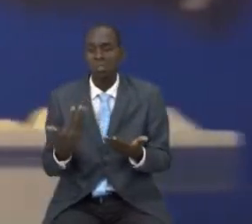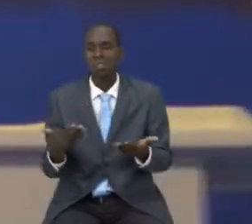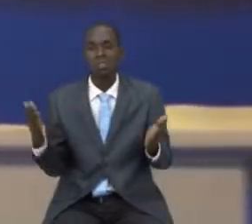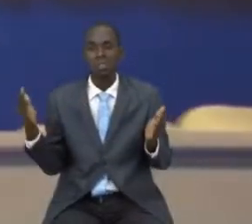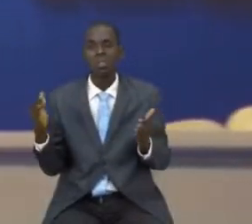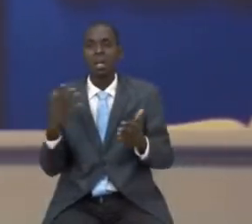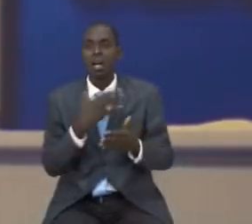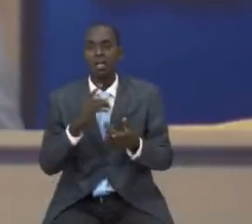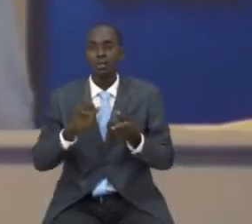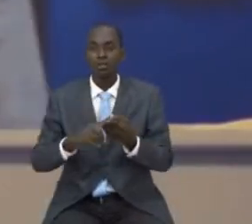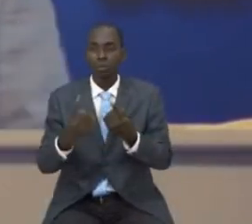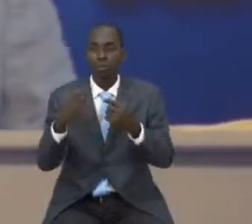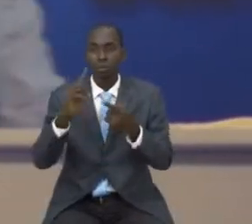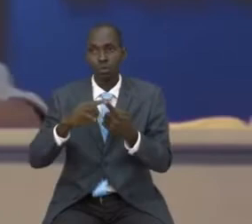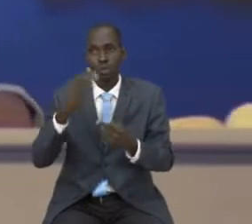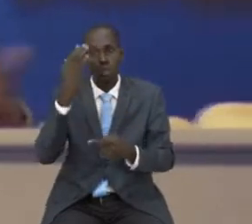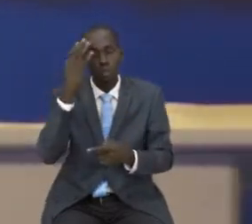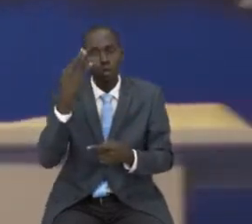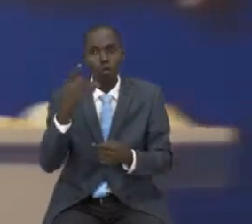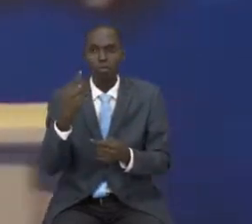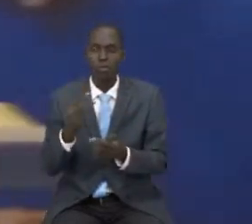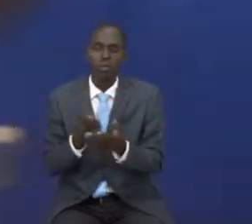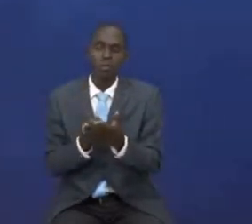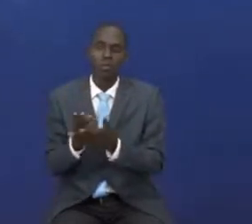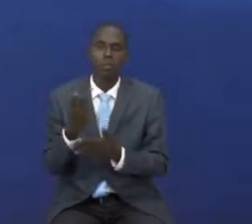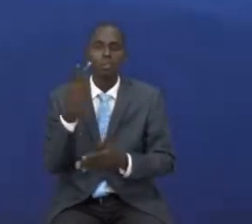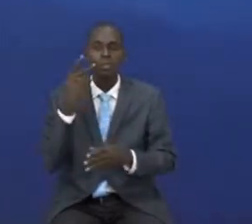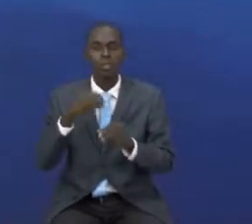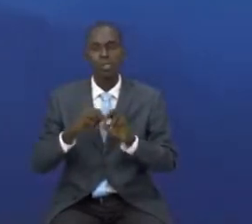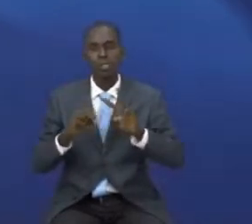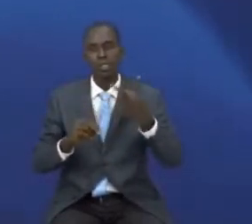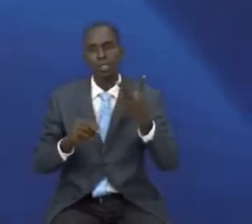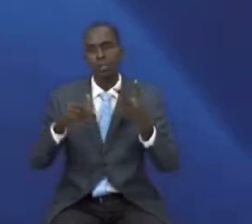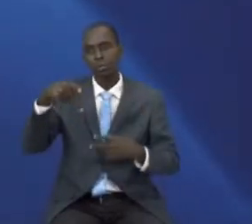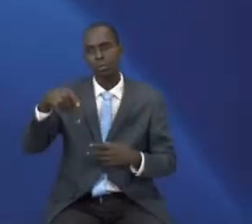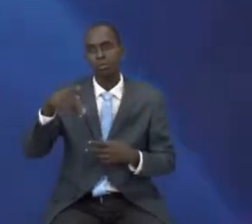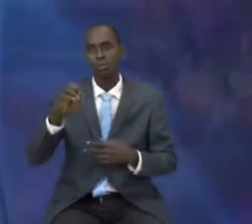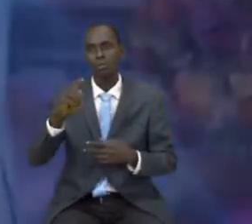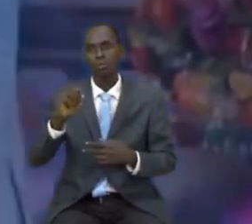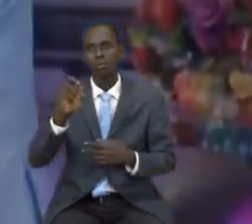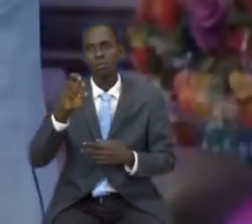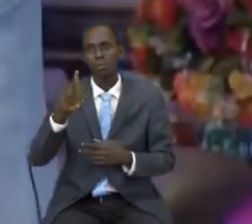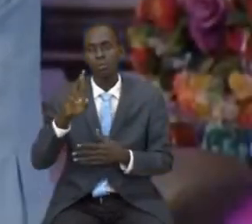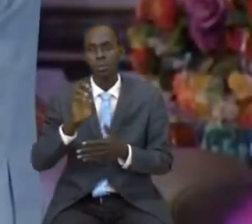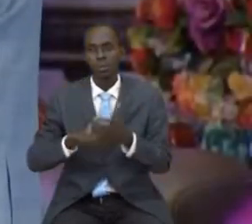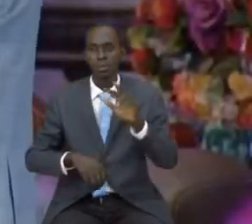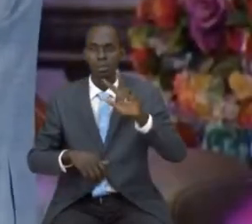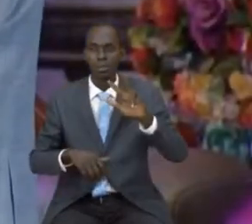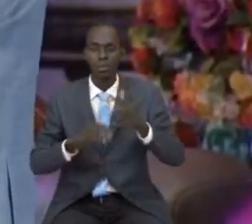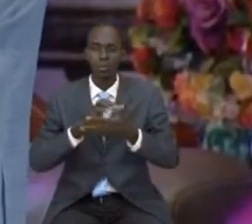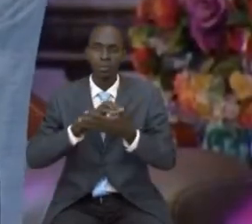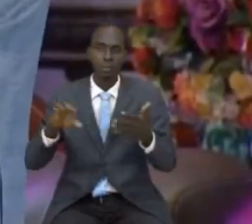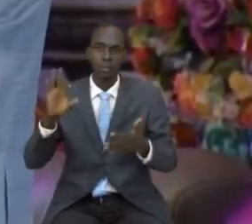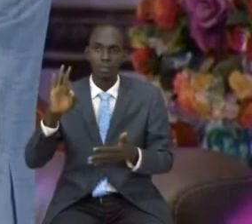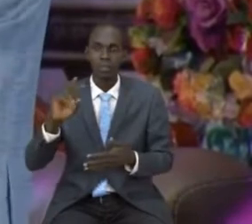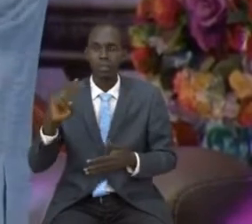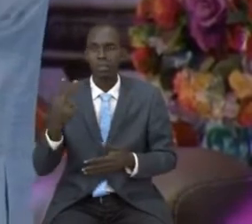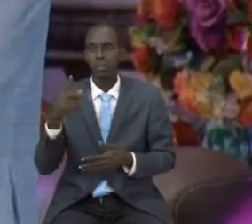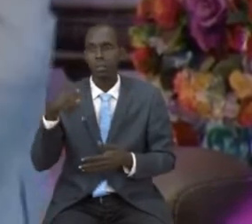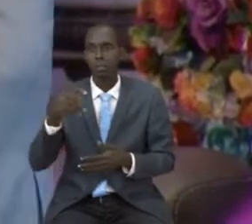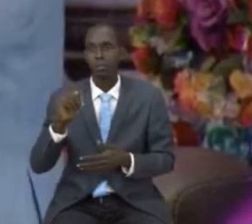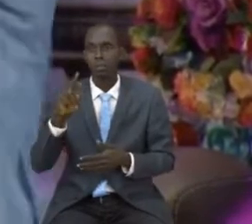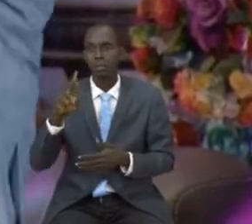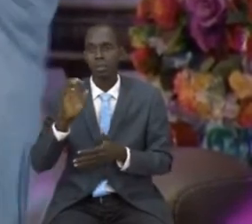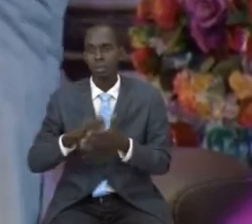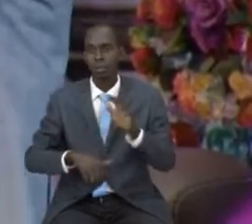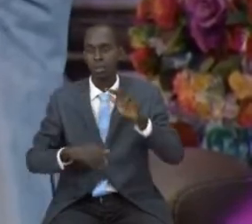to the knowledge of the truth. Look at 2 Peter there, chapter 3. We're looking at verse 9. In 2 Peter chapter